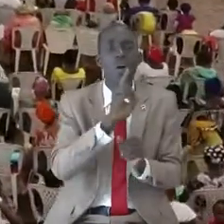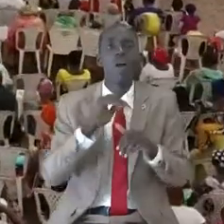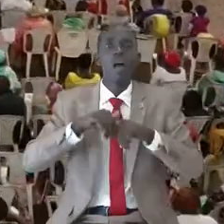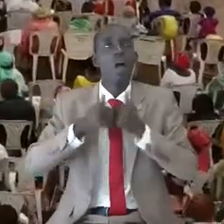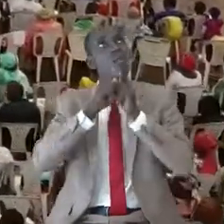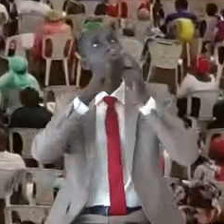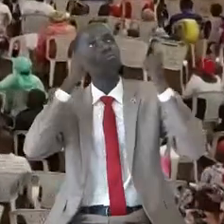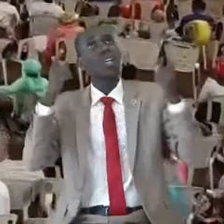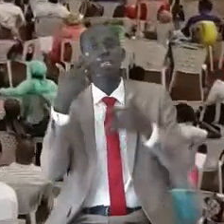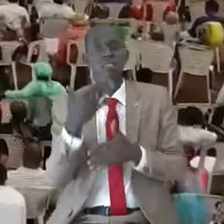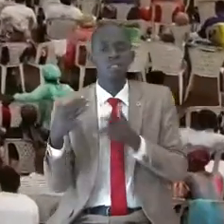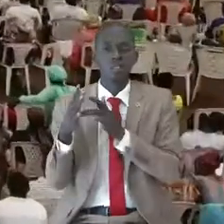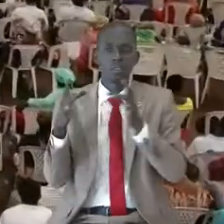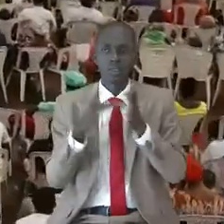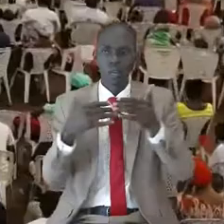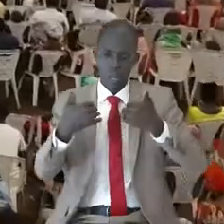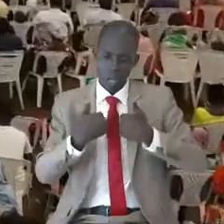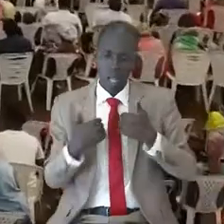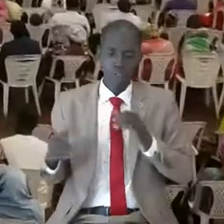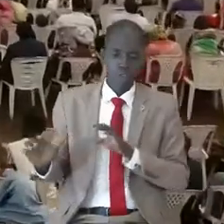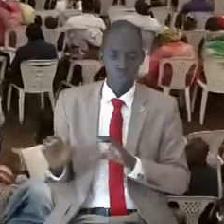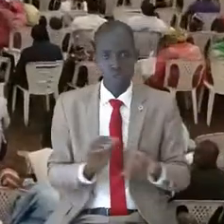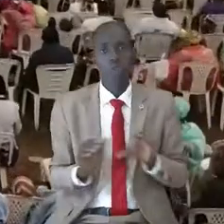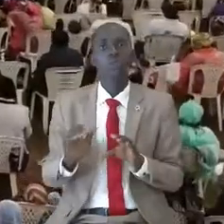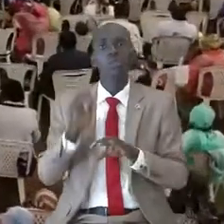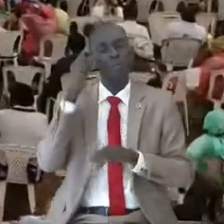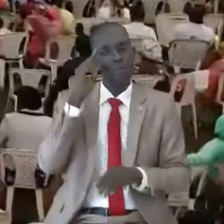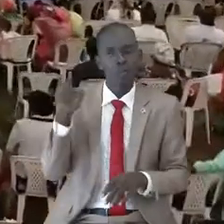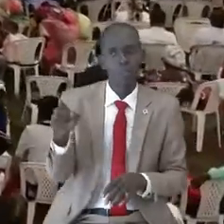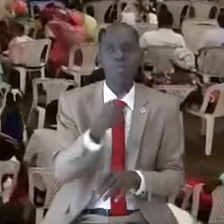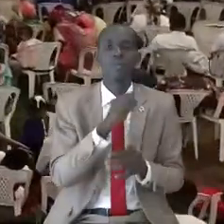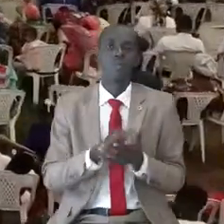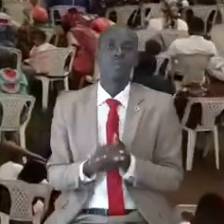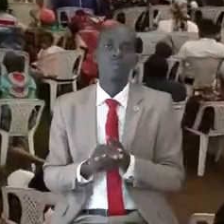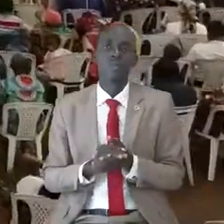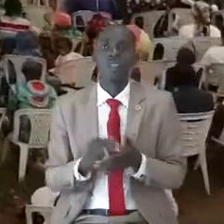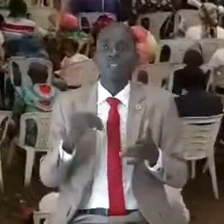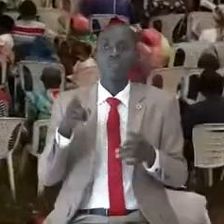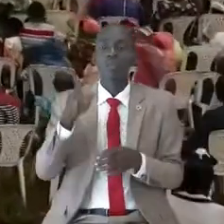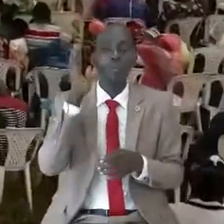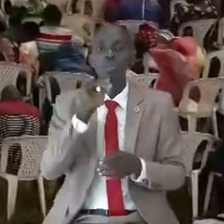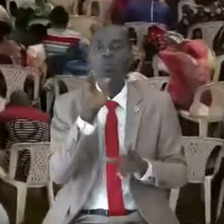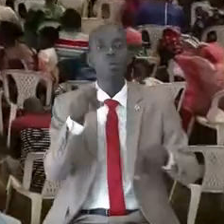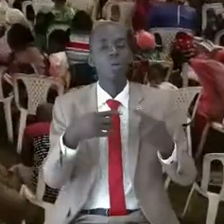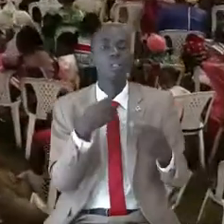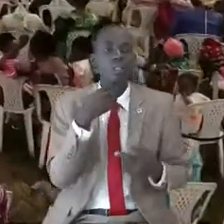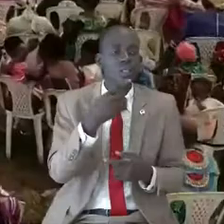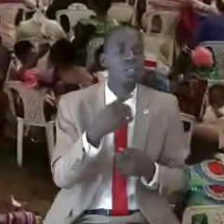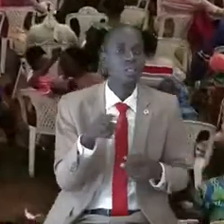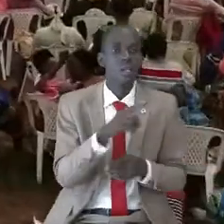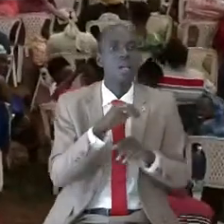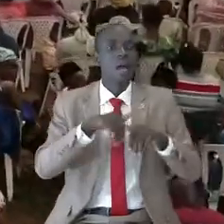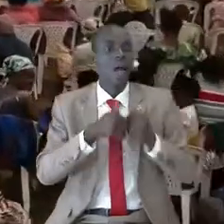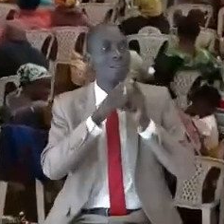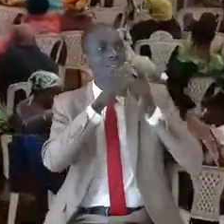things Jesus has done for thee. It's, you're not going to tell them how great things Peter